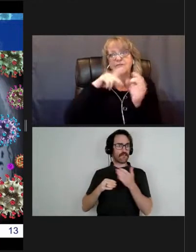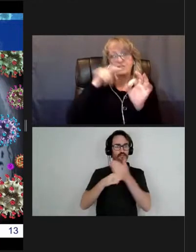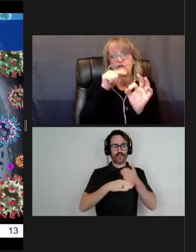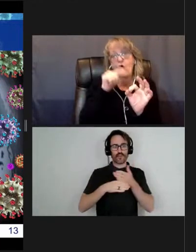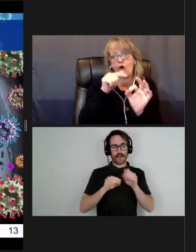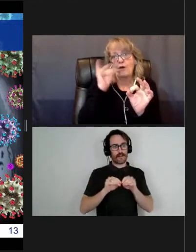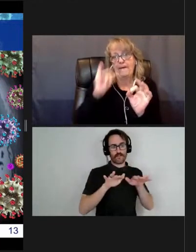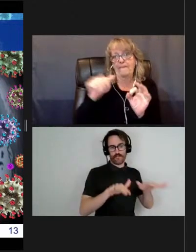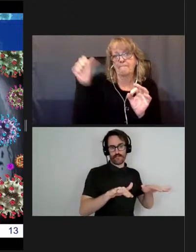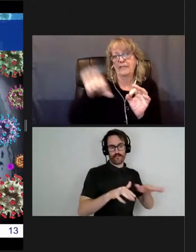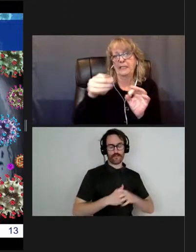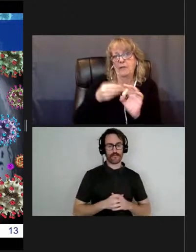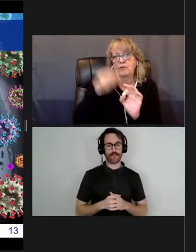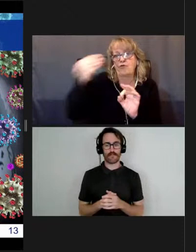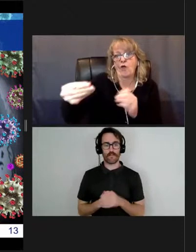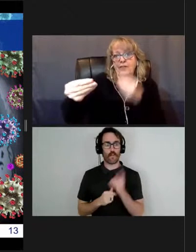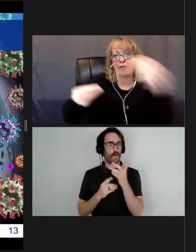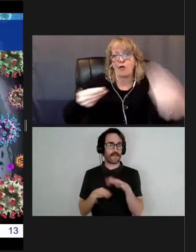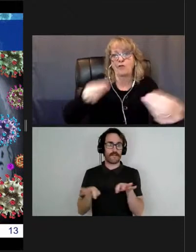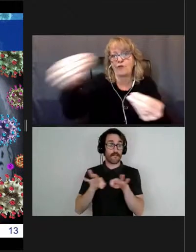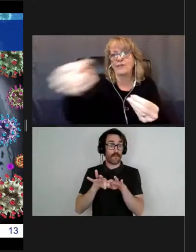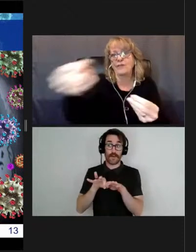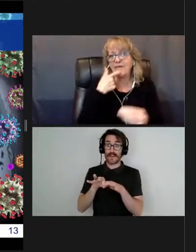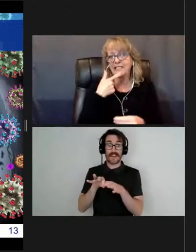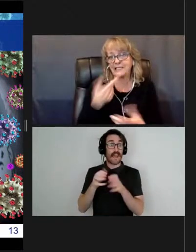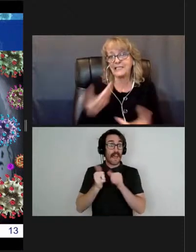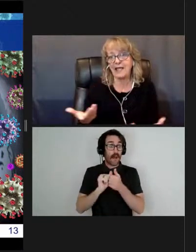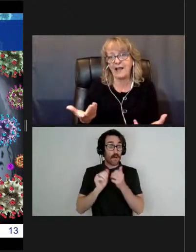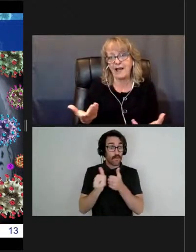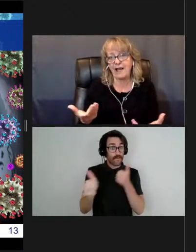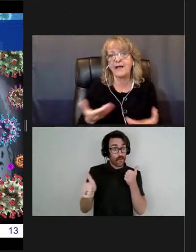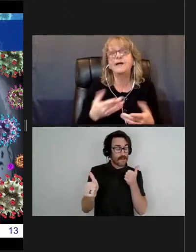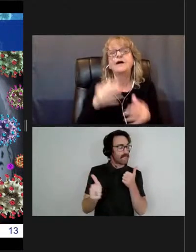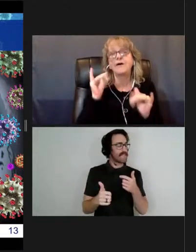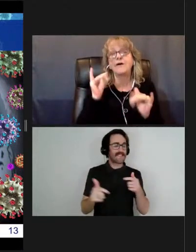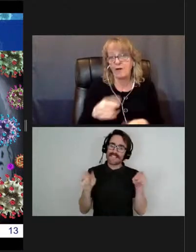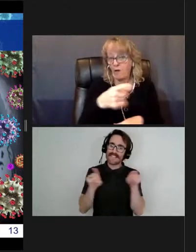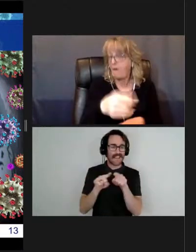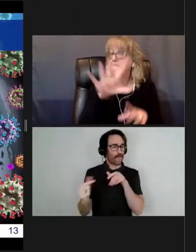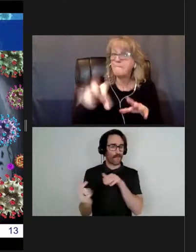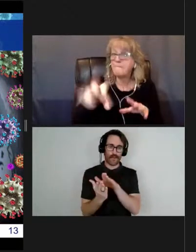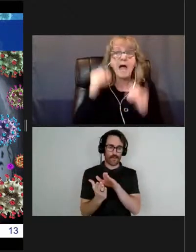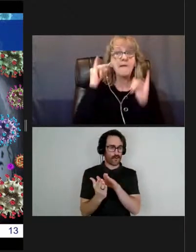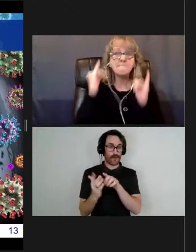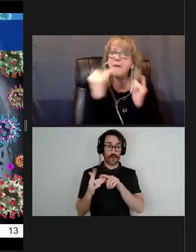that it can still be prevented the same way. The other thing I would